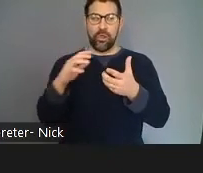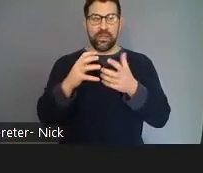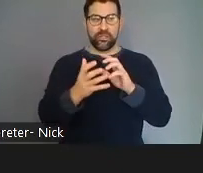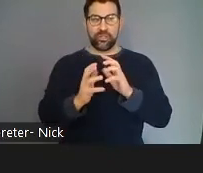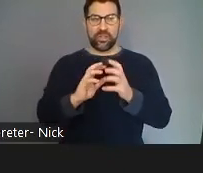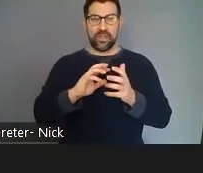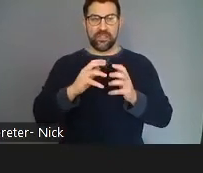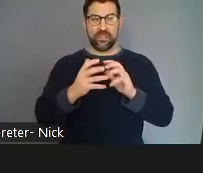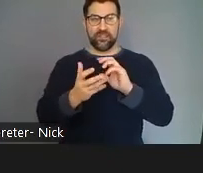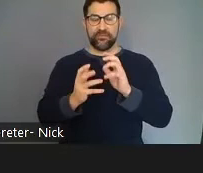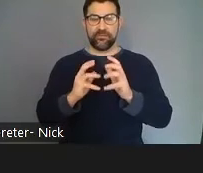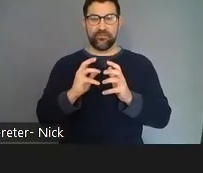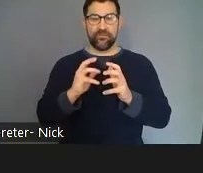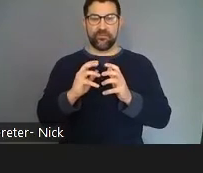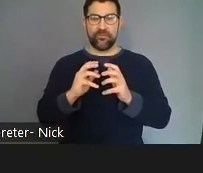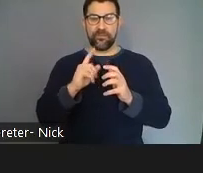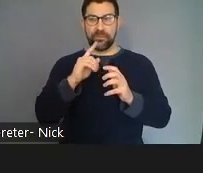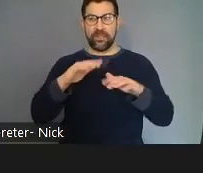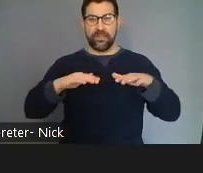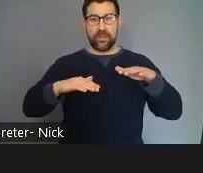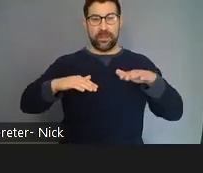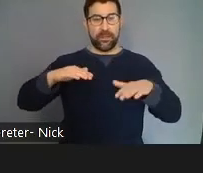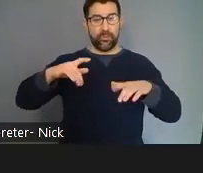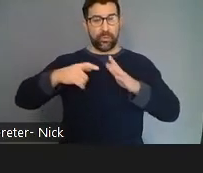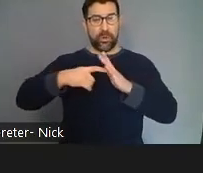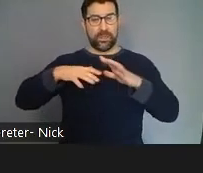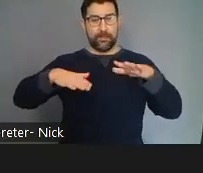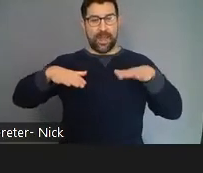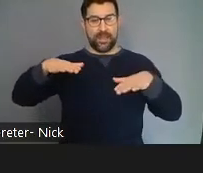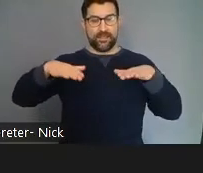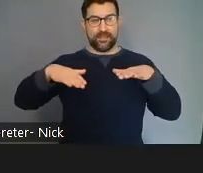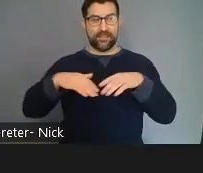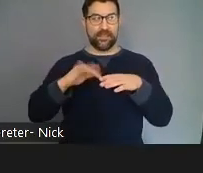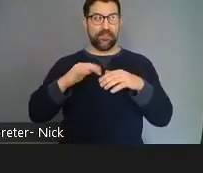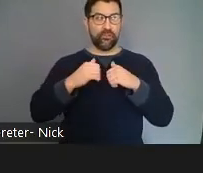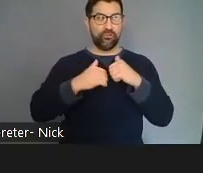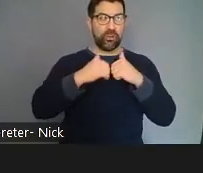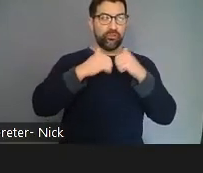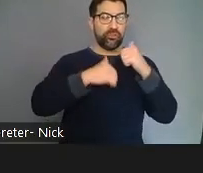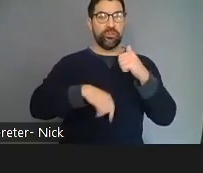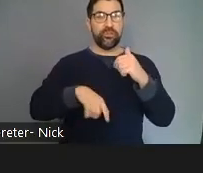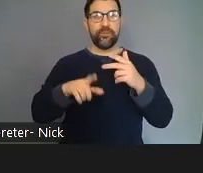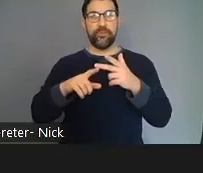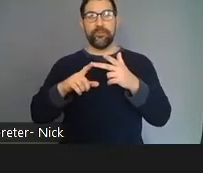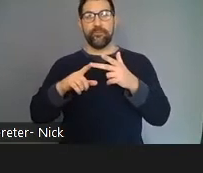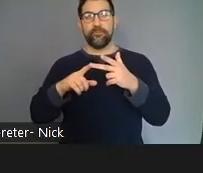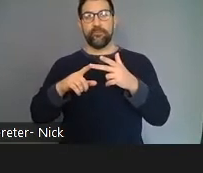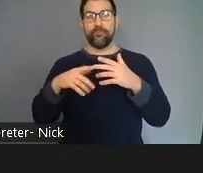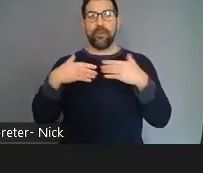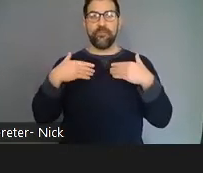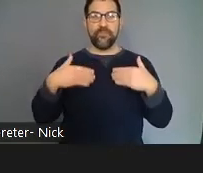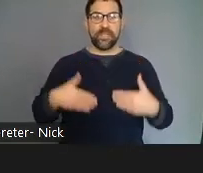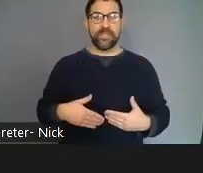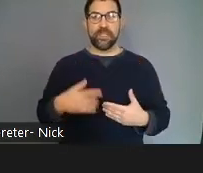and it works in a way of balancing things as well. Whether that's structurally or physically